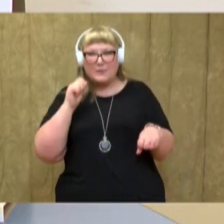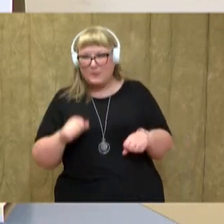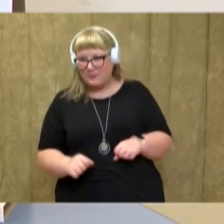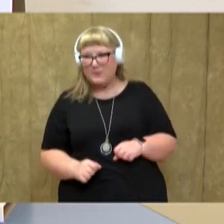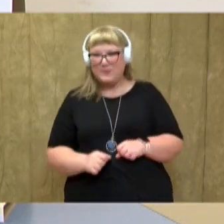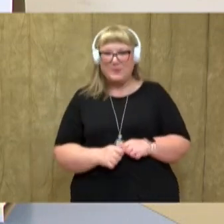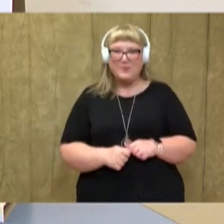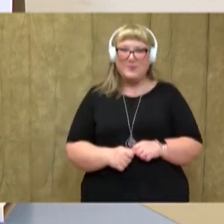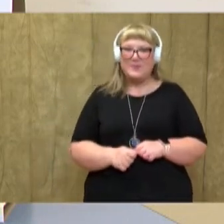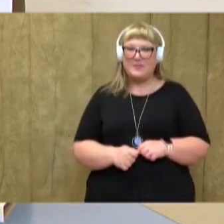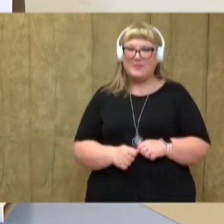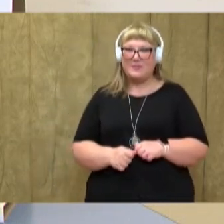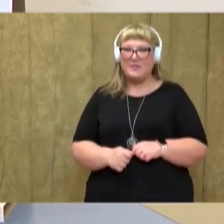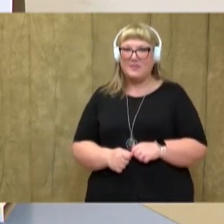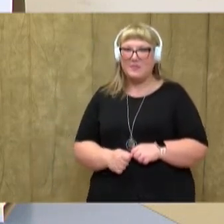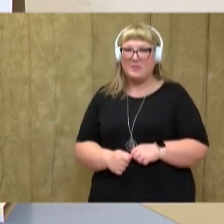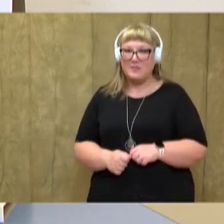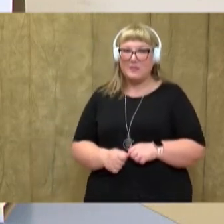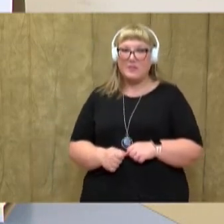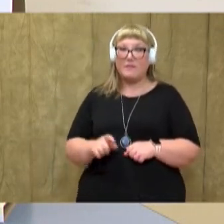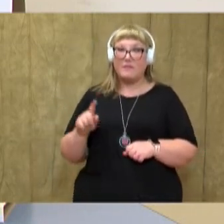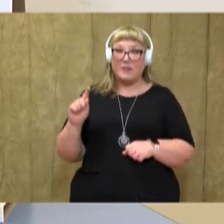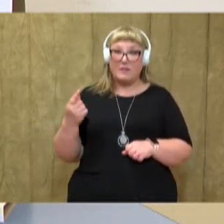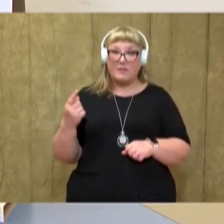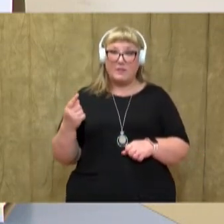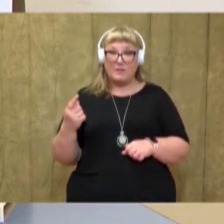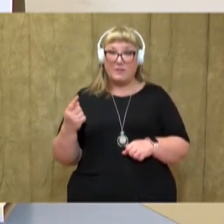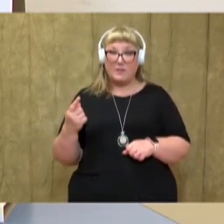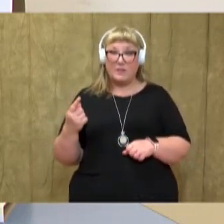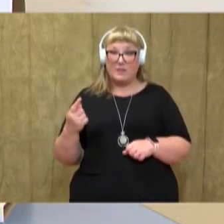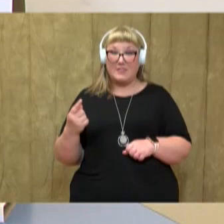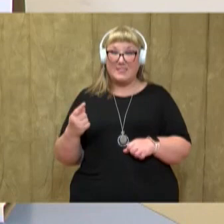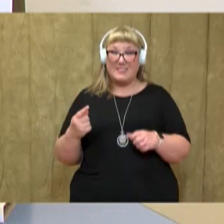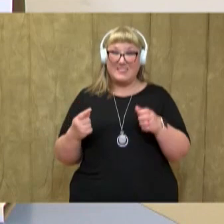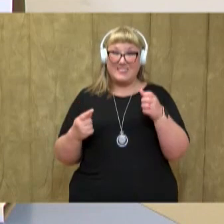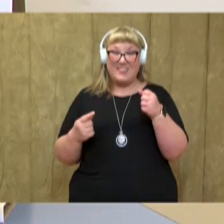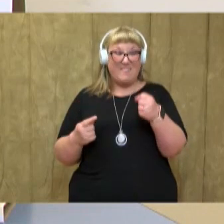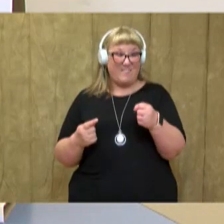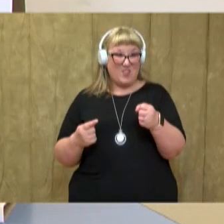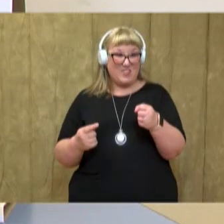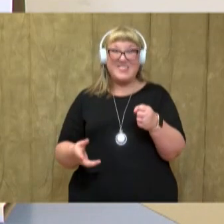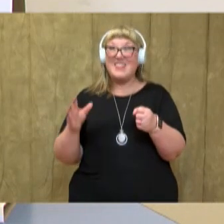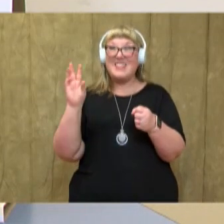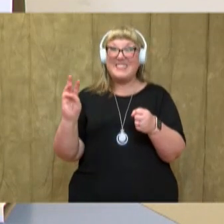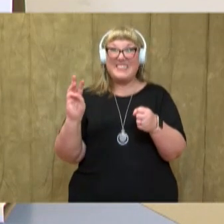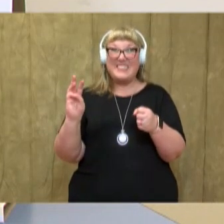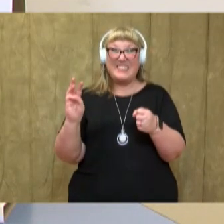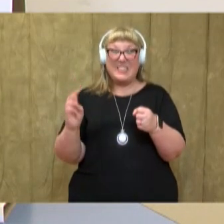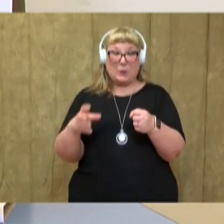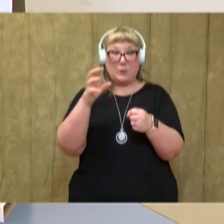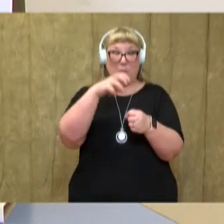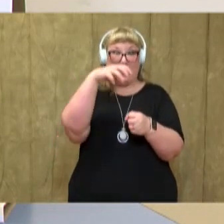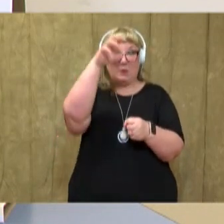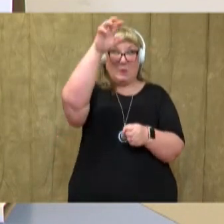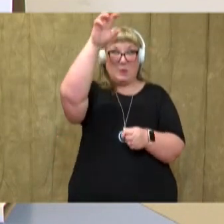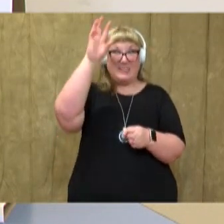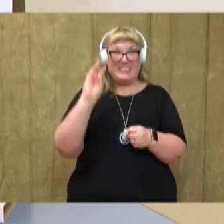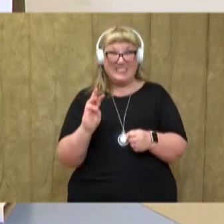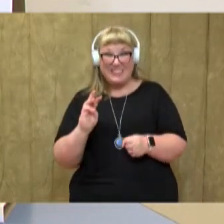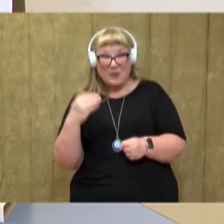Let's give it a try. All right, first we need to put 6 scoops on top of our ice cream